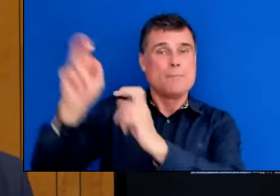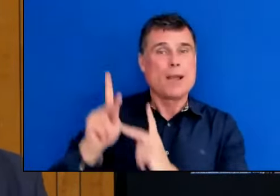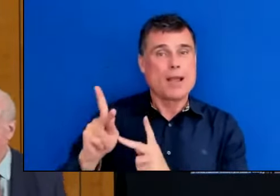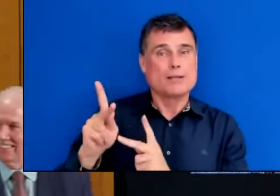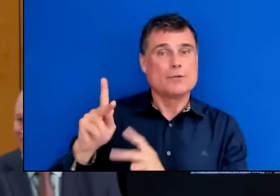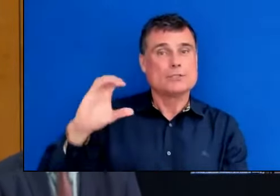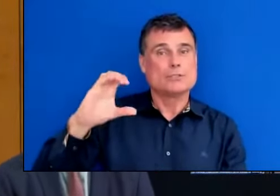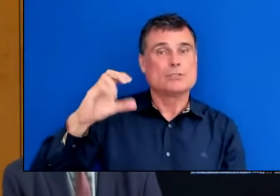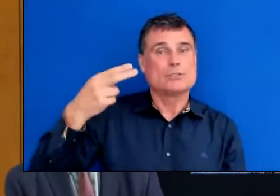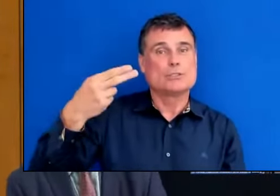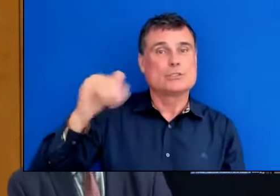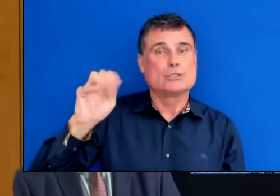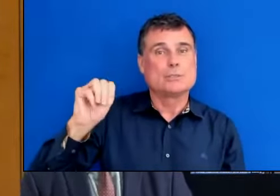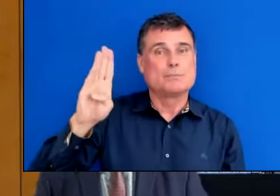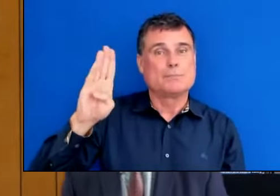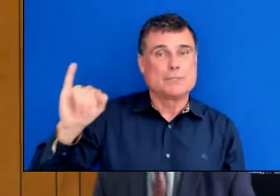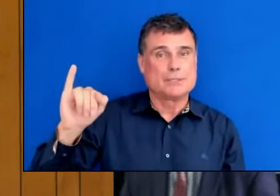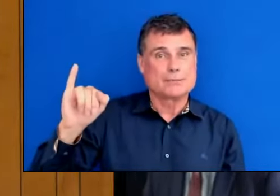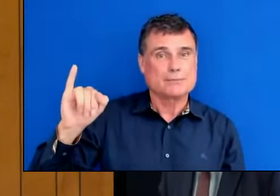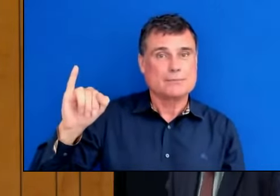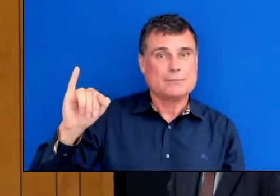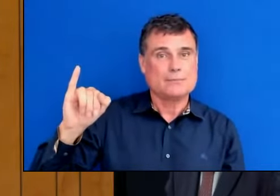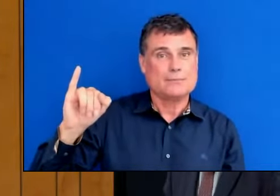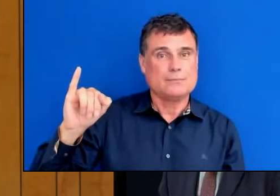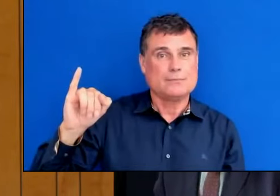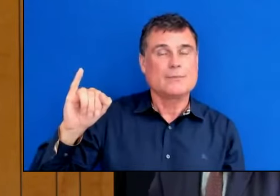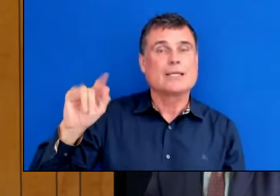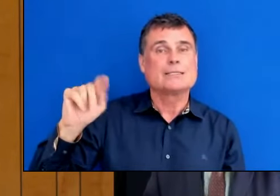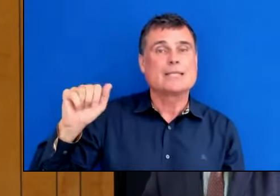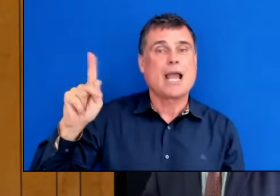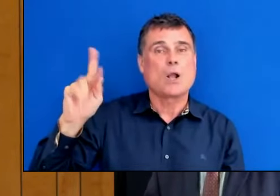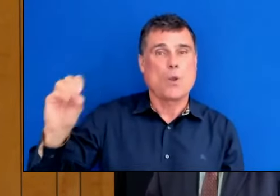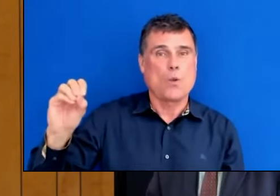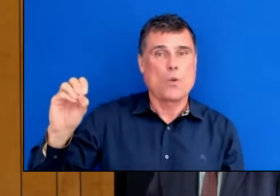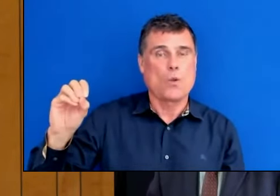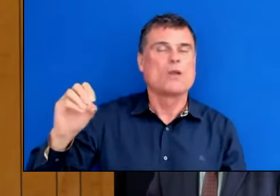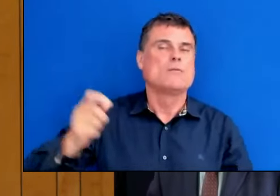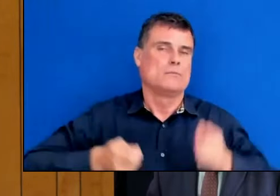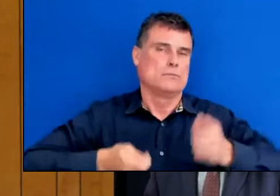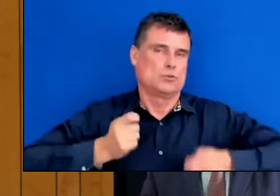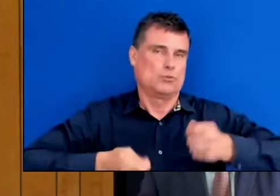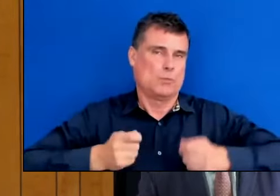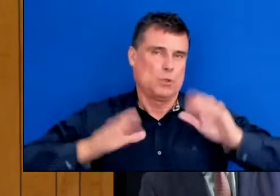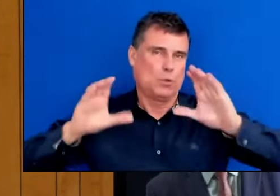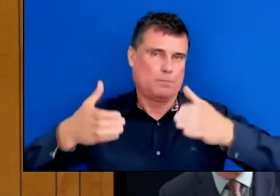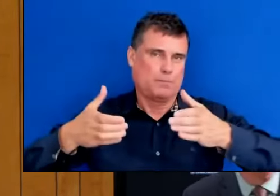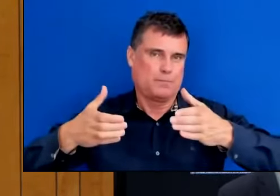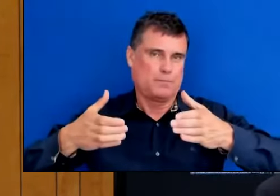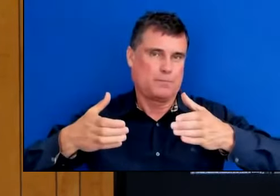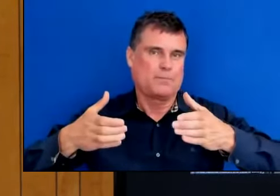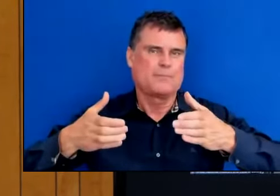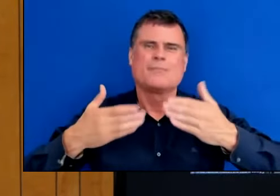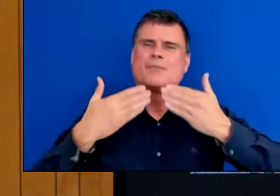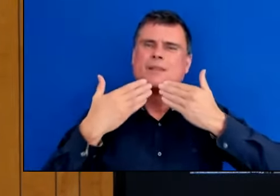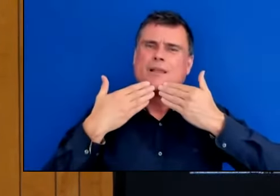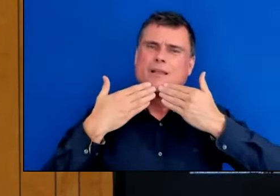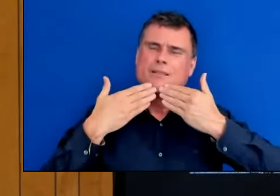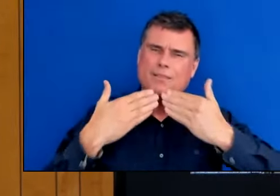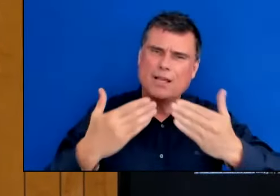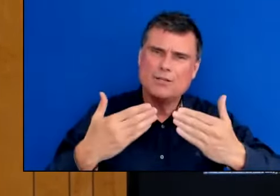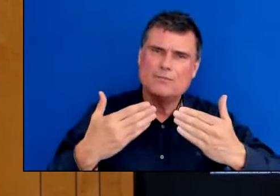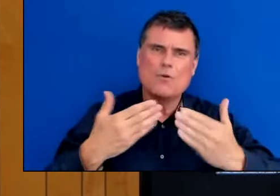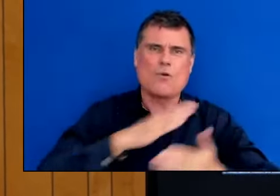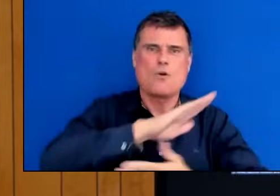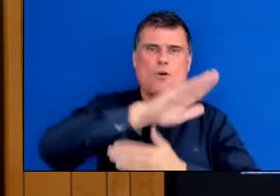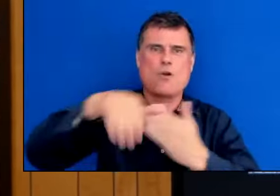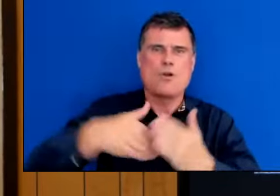And we'd like to welcome back the Chibi Taiko group for their last performance. And as they get ready, I would